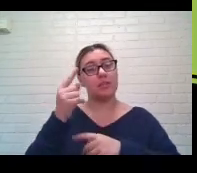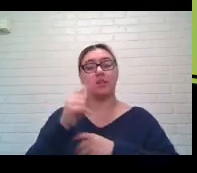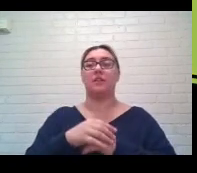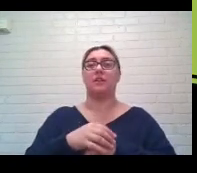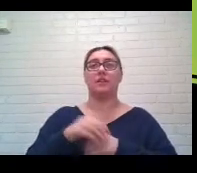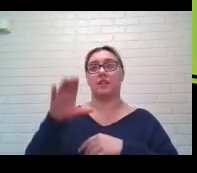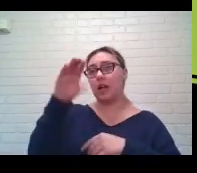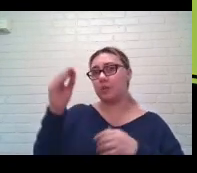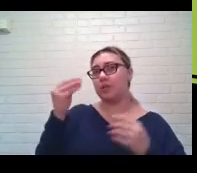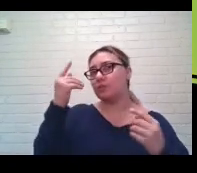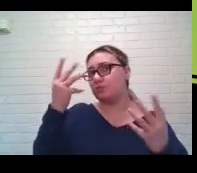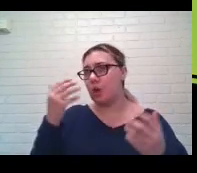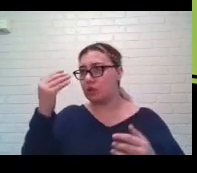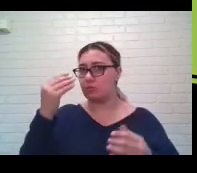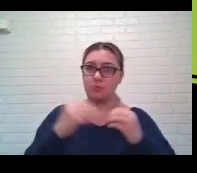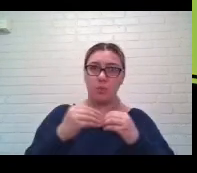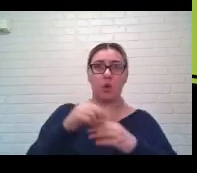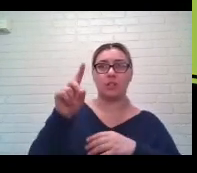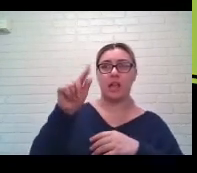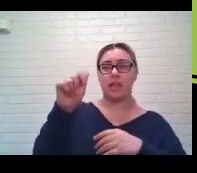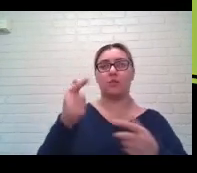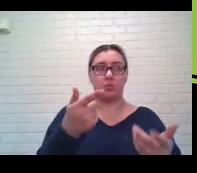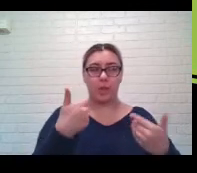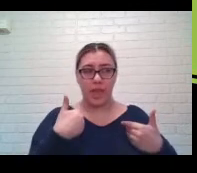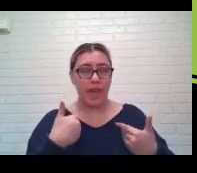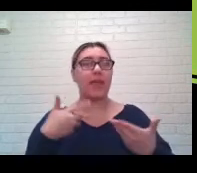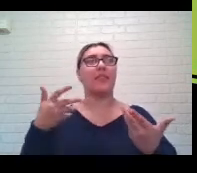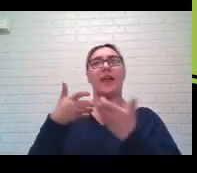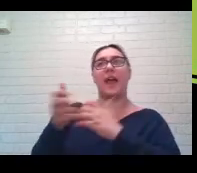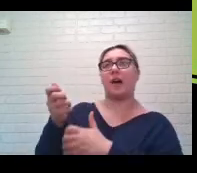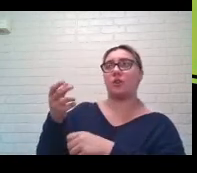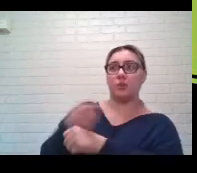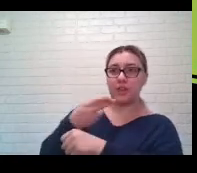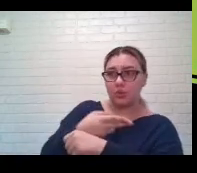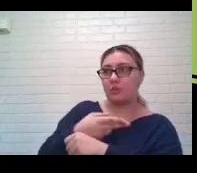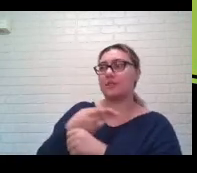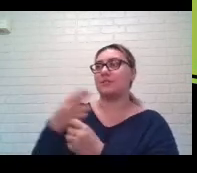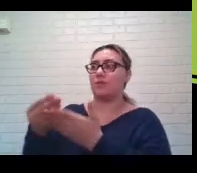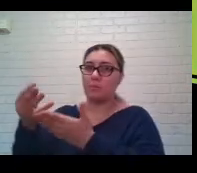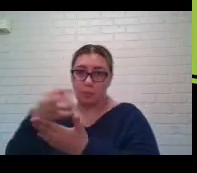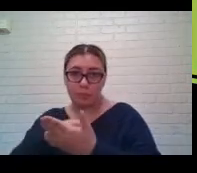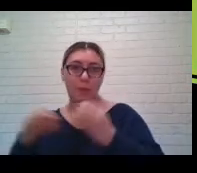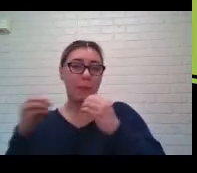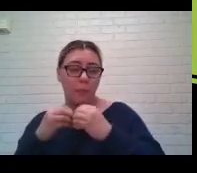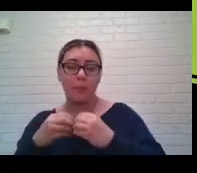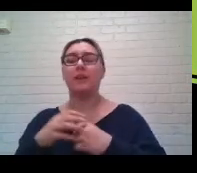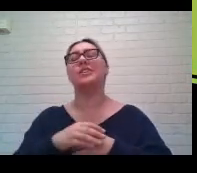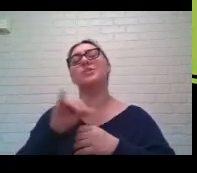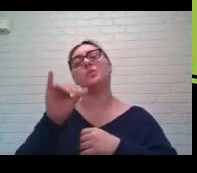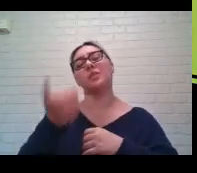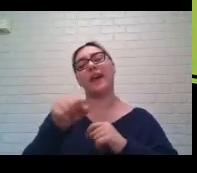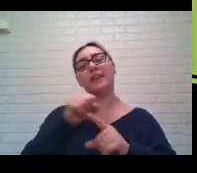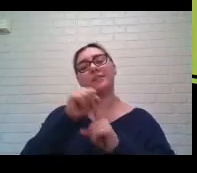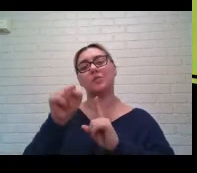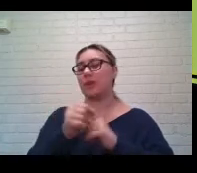what how can they leverage the data to build a better business model. So in that case, we do not currently have